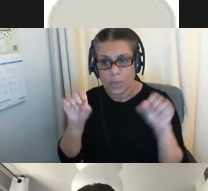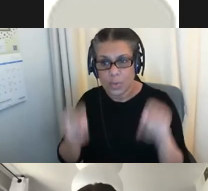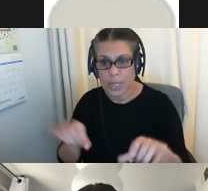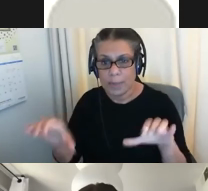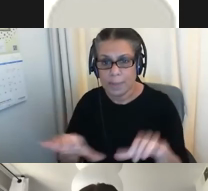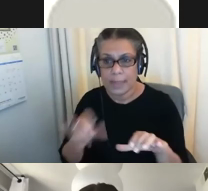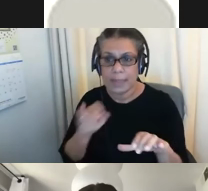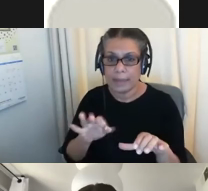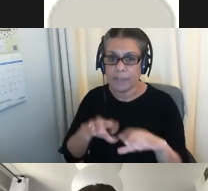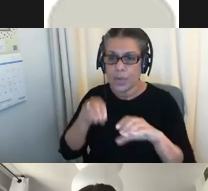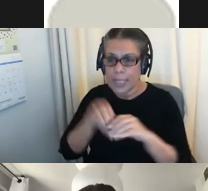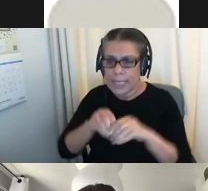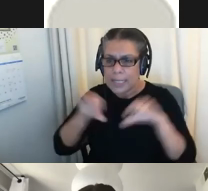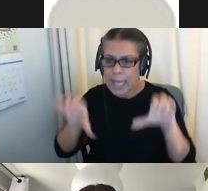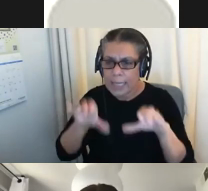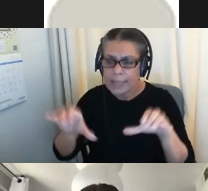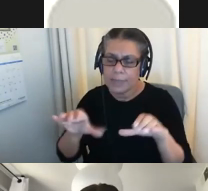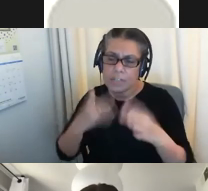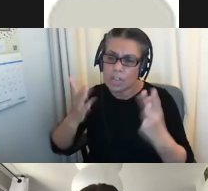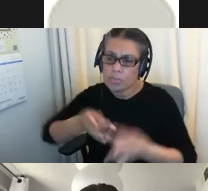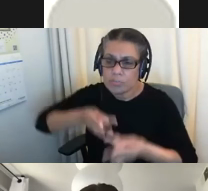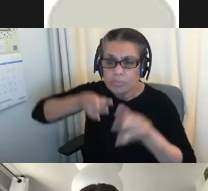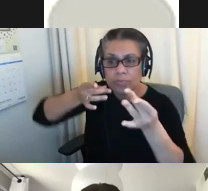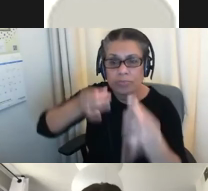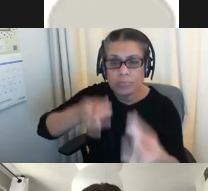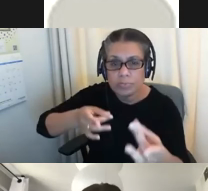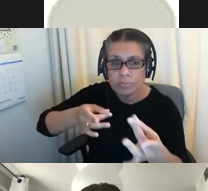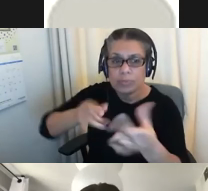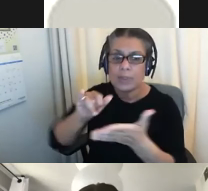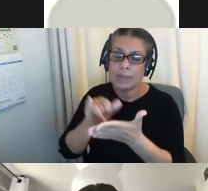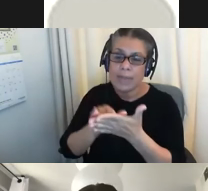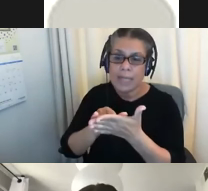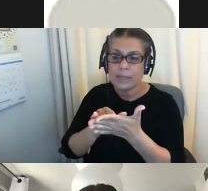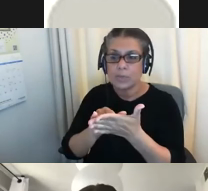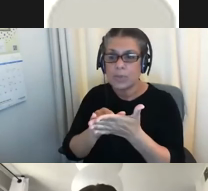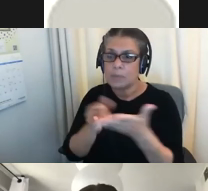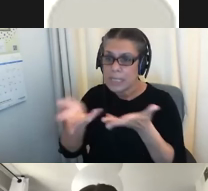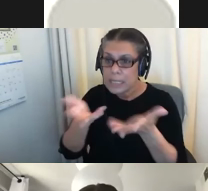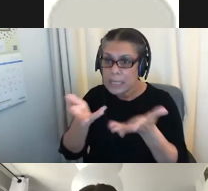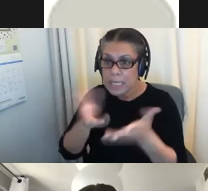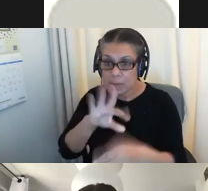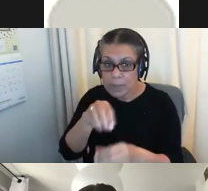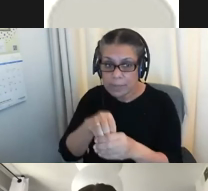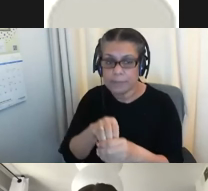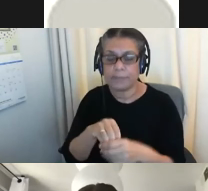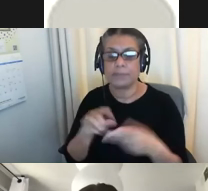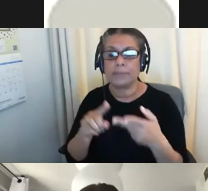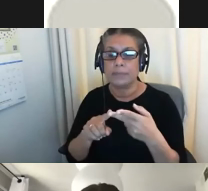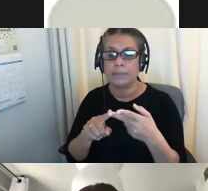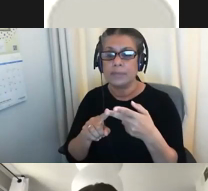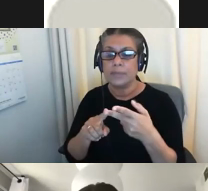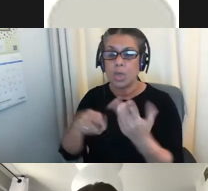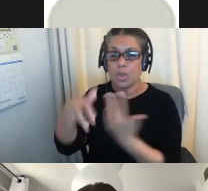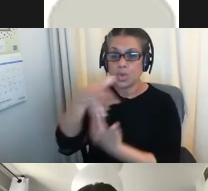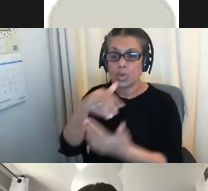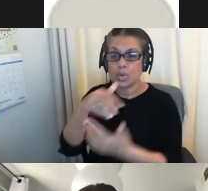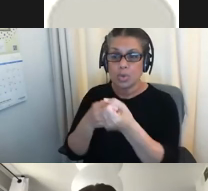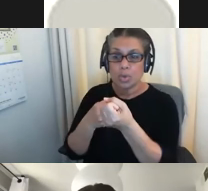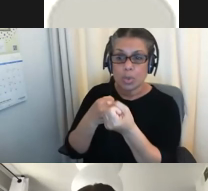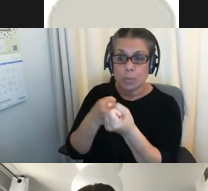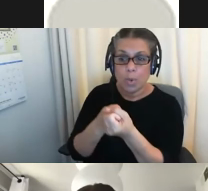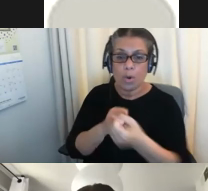engaged in a given activity, that might fall under the engagement category. Social support and connectedness, like social